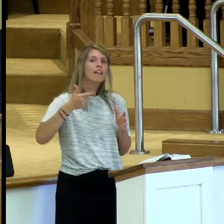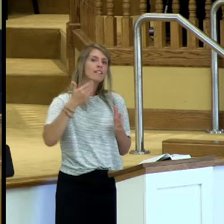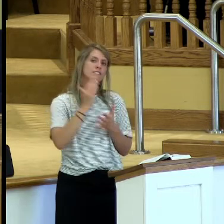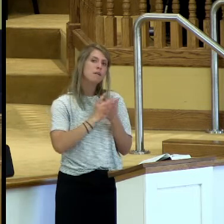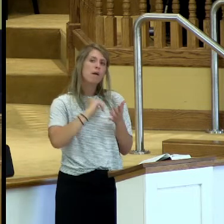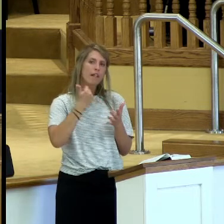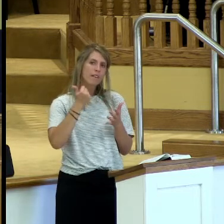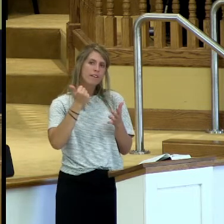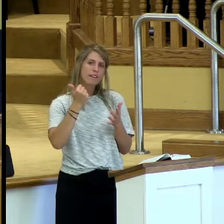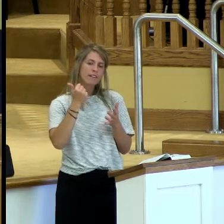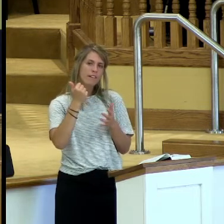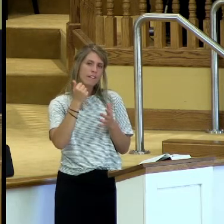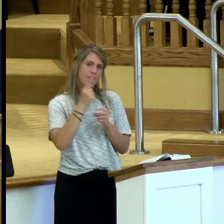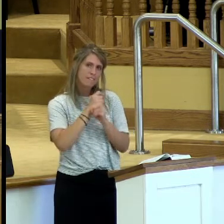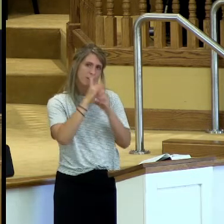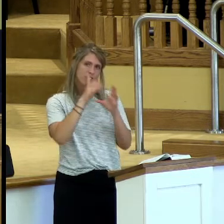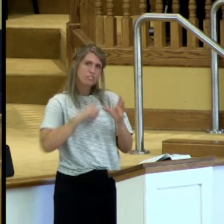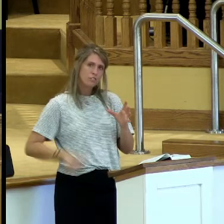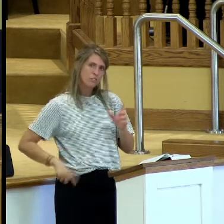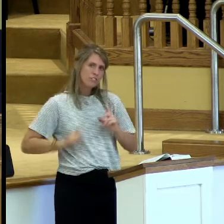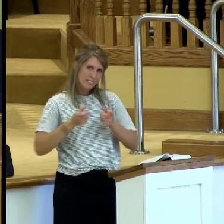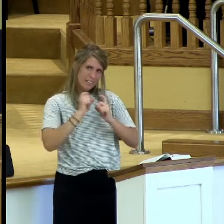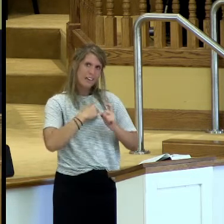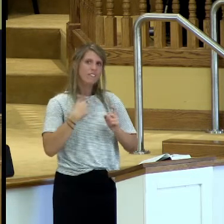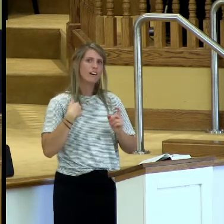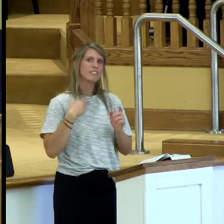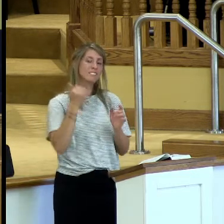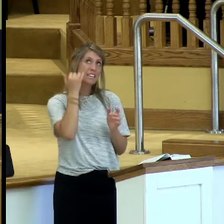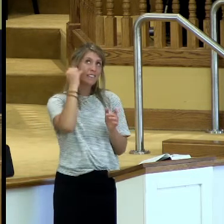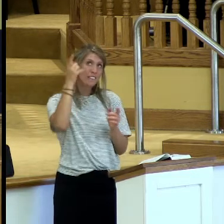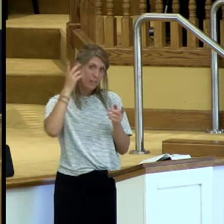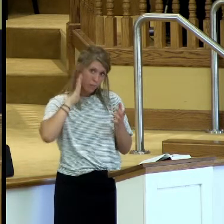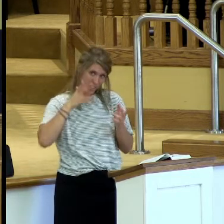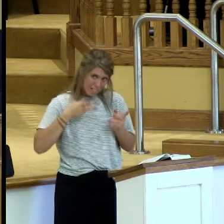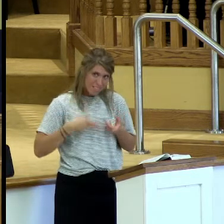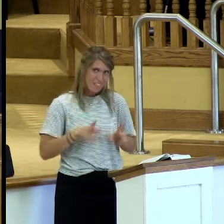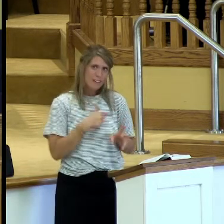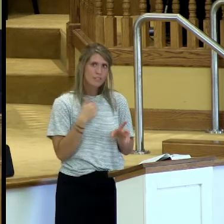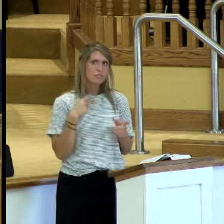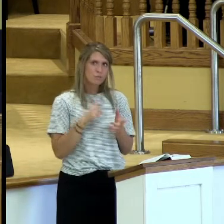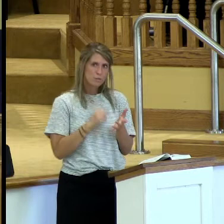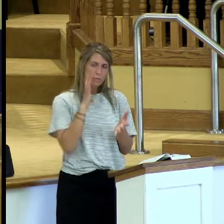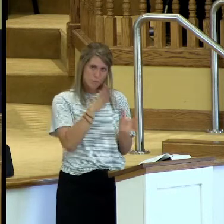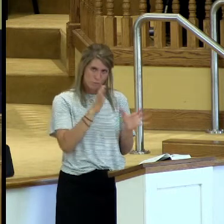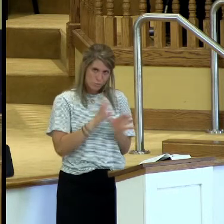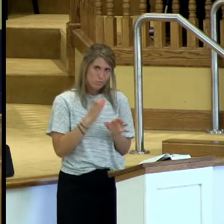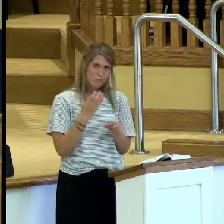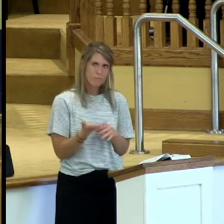of the other vision the Lord's given us in our lives and what we're going to, like, what if he'll allow what we want to do in return.